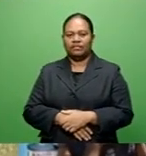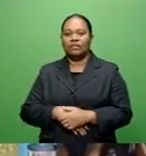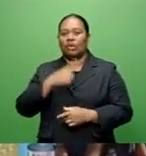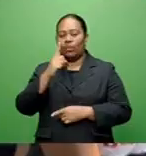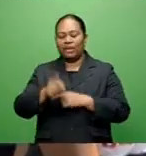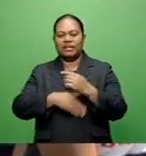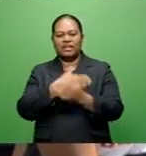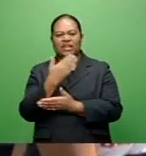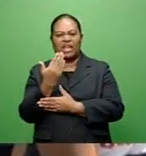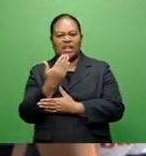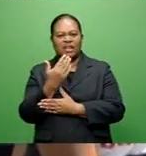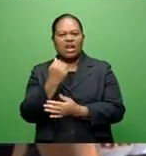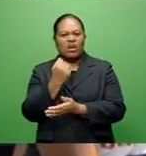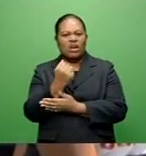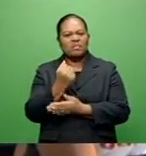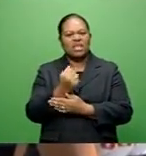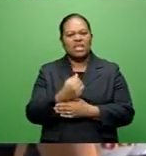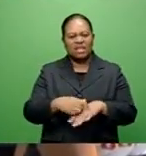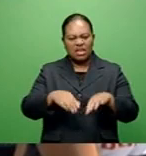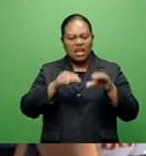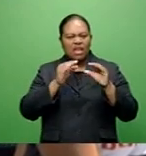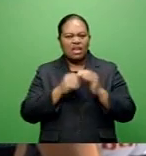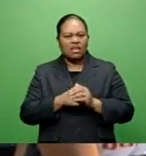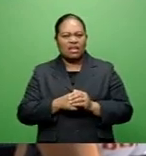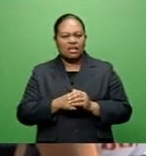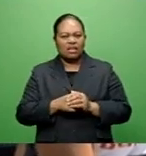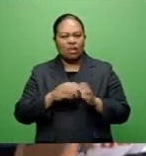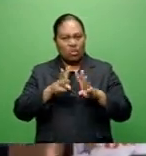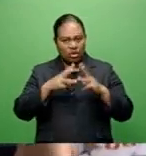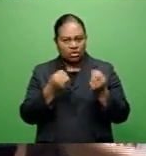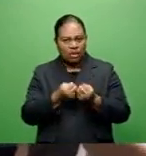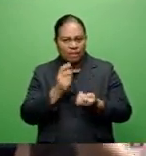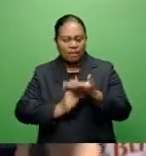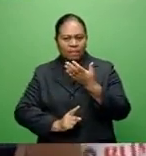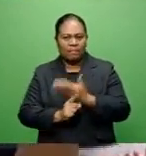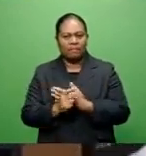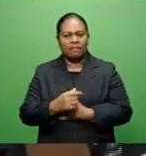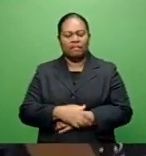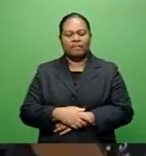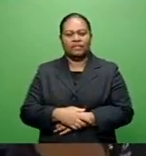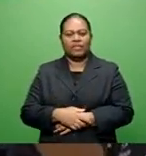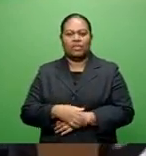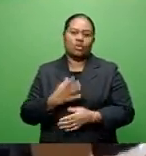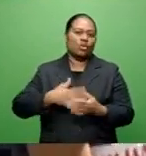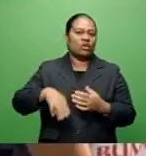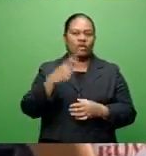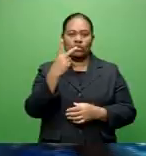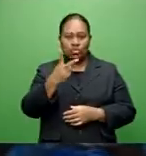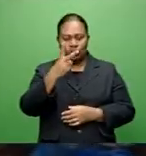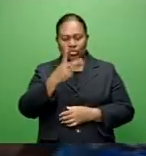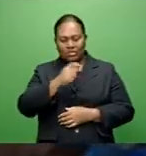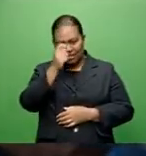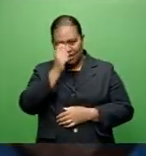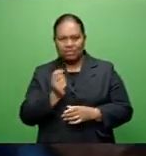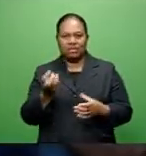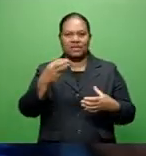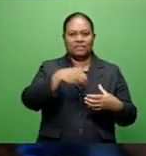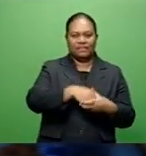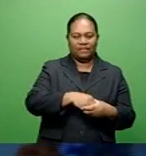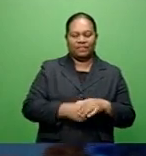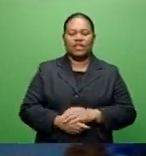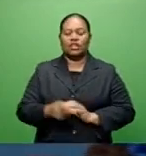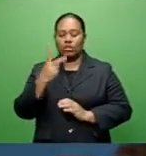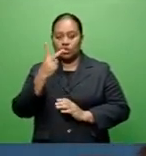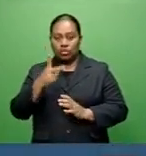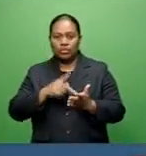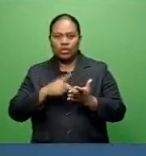rugby clinic will be hosted at that village with 2 rugby clubs joining in. The program was launched